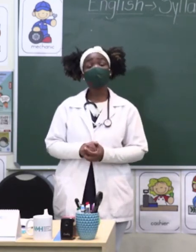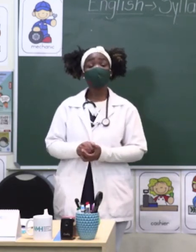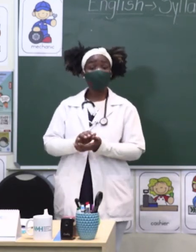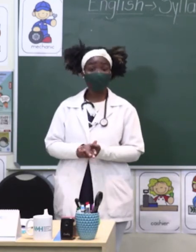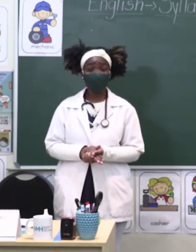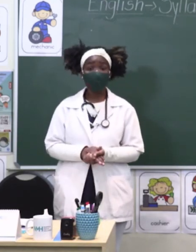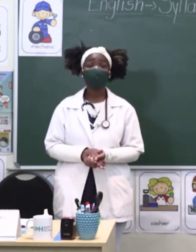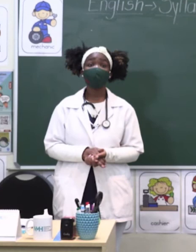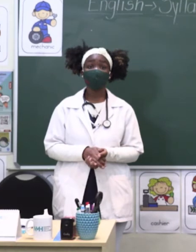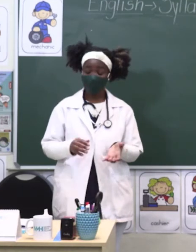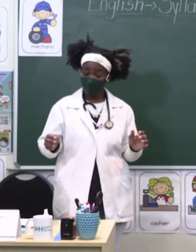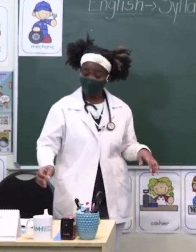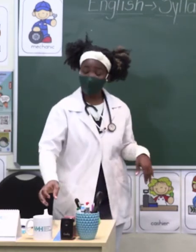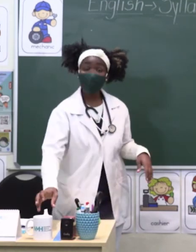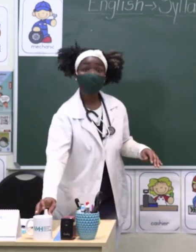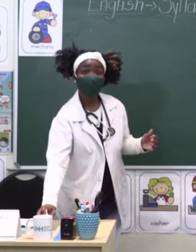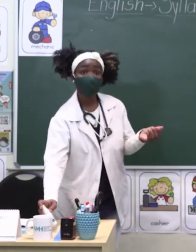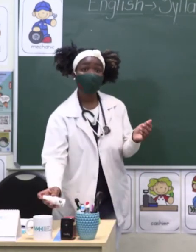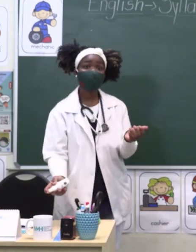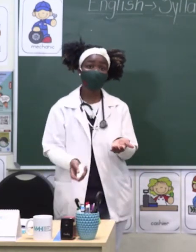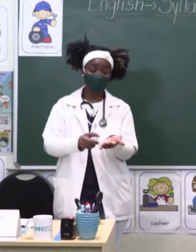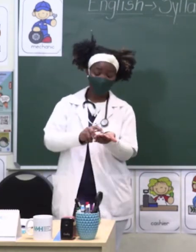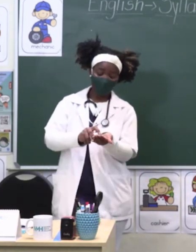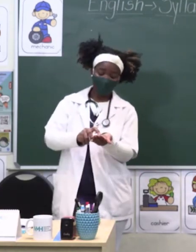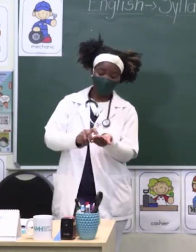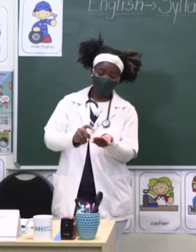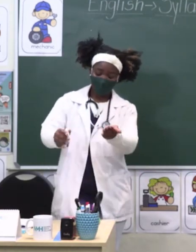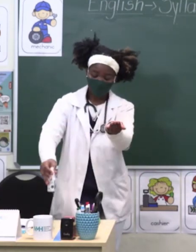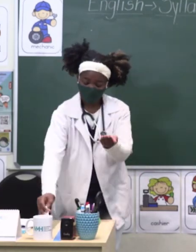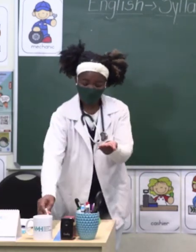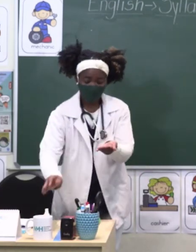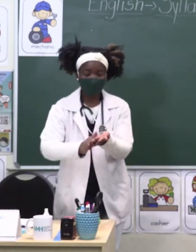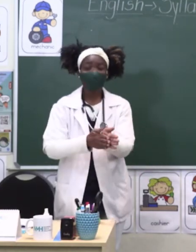with our lesson, I would like for us to take our sanitizer,